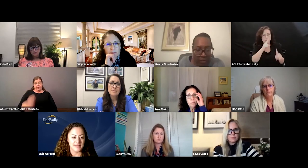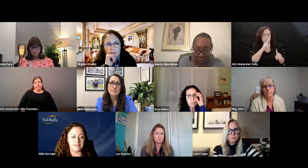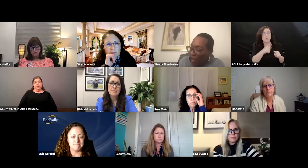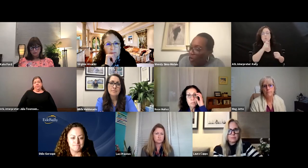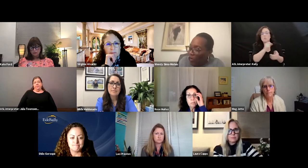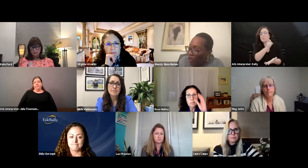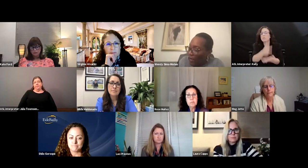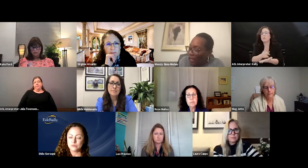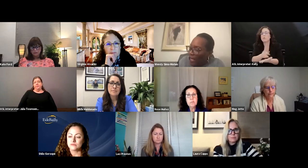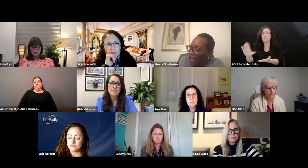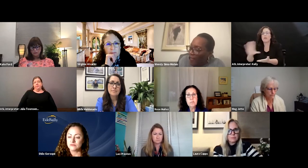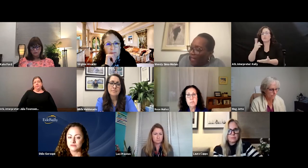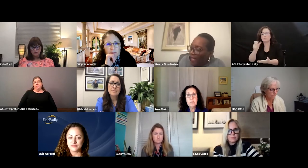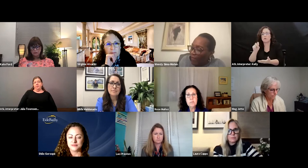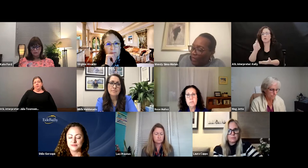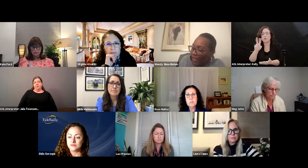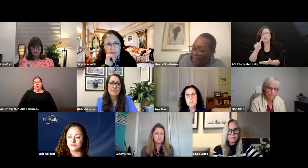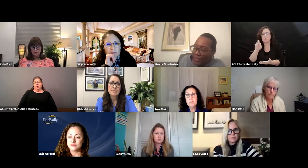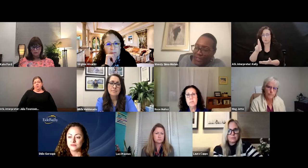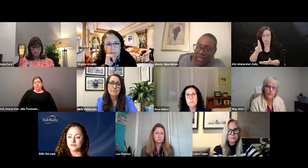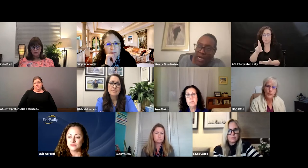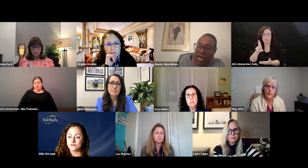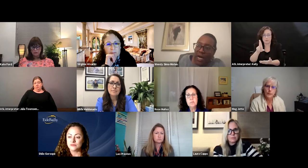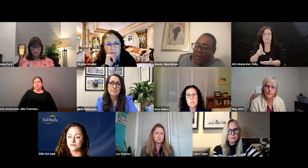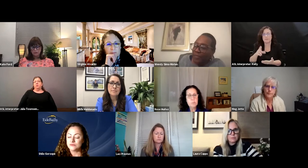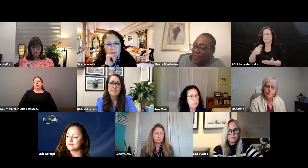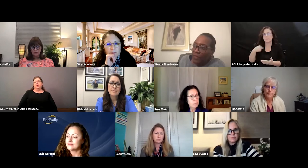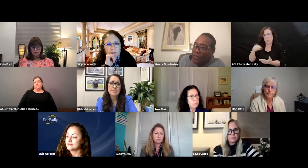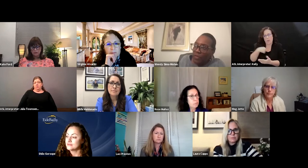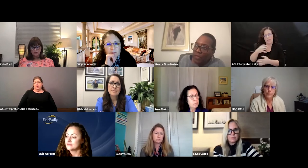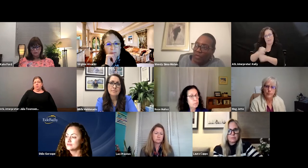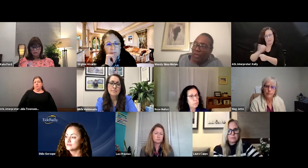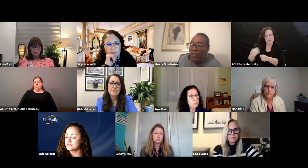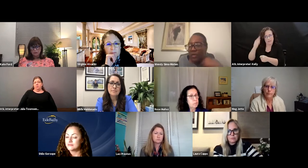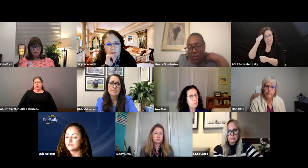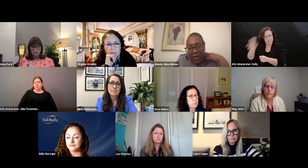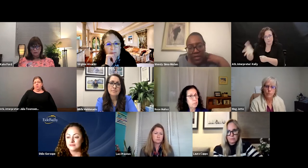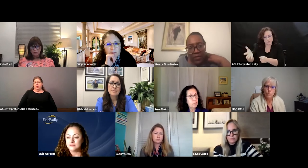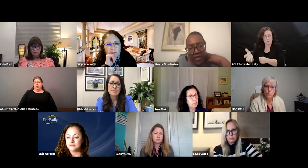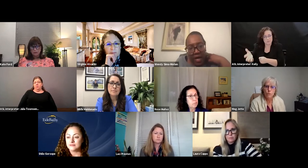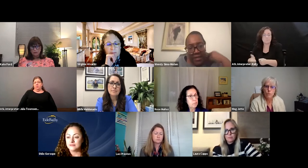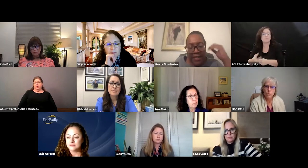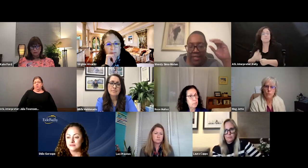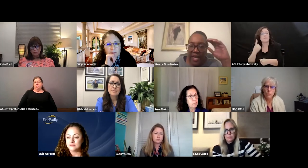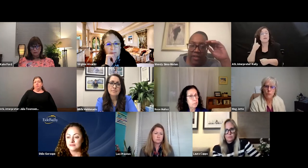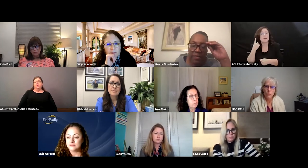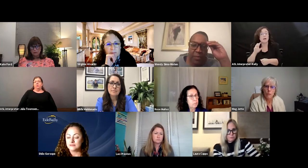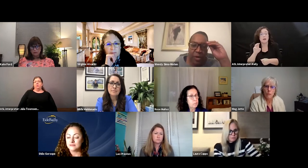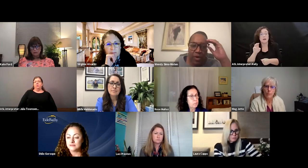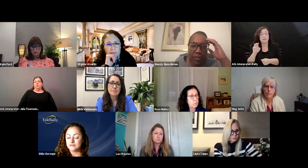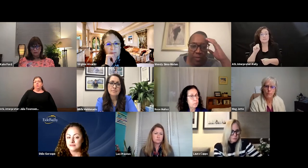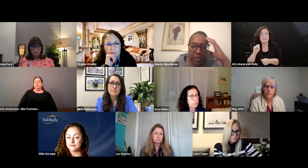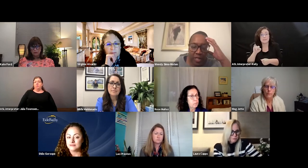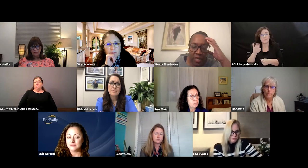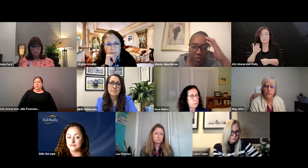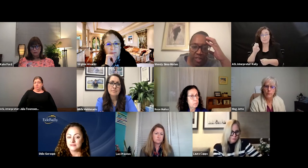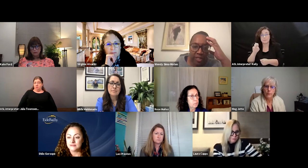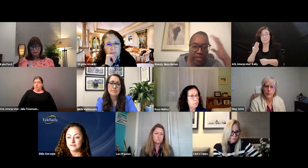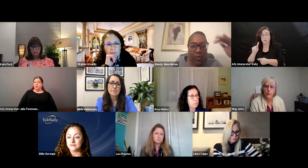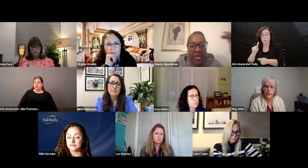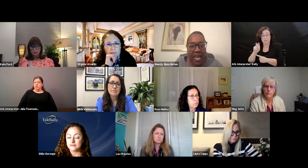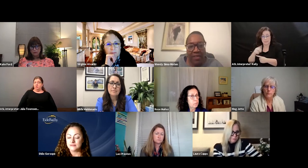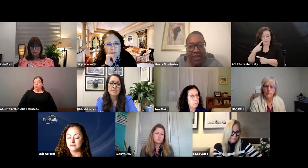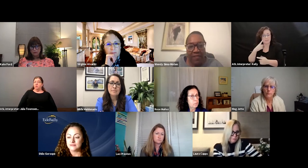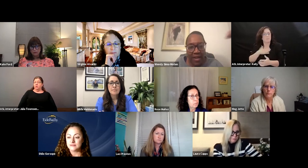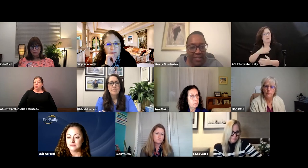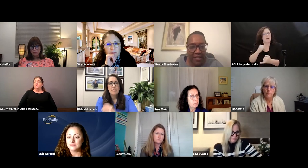them yeah okay and then i have one last question um you know we deal with audits at the county and my program is in particular